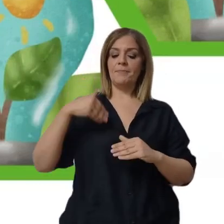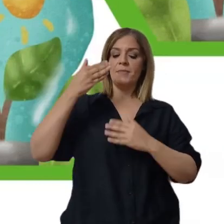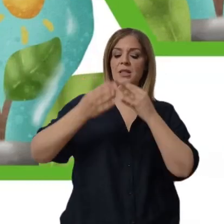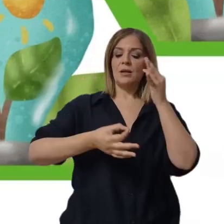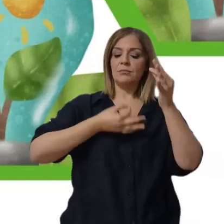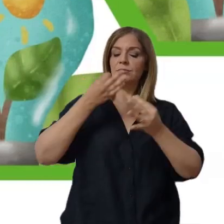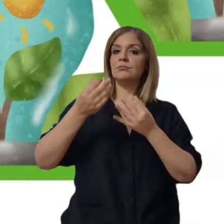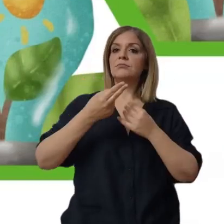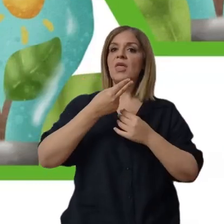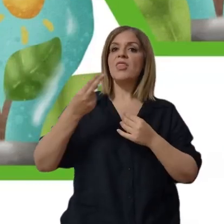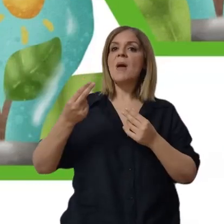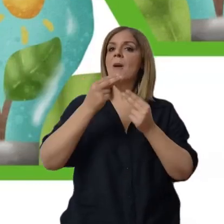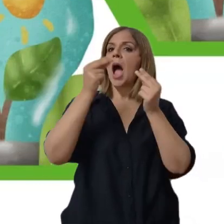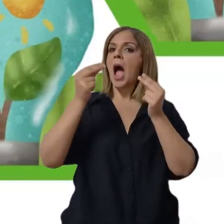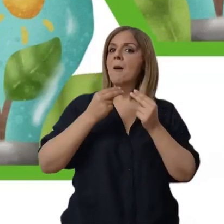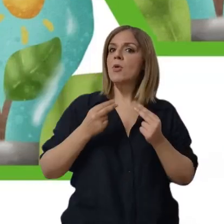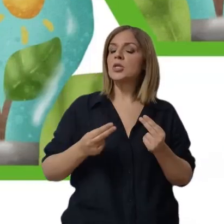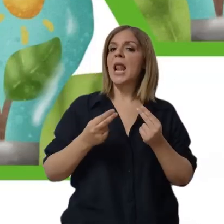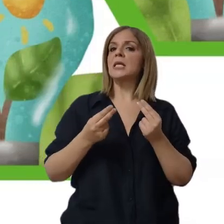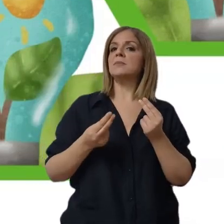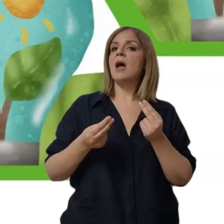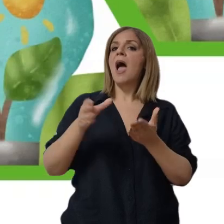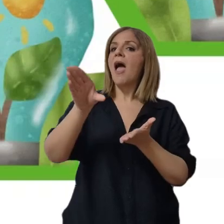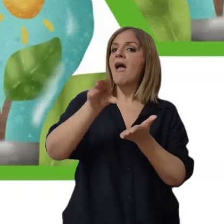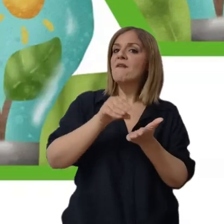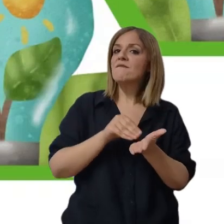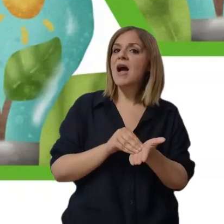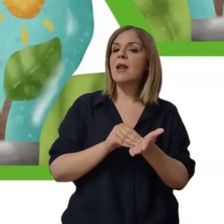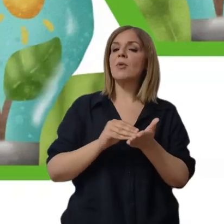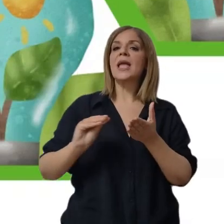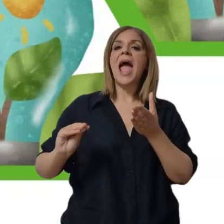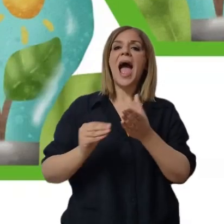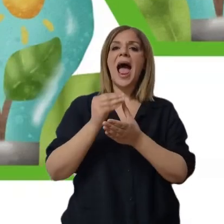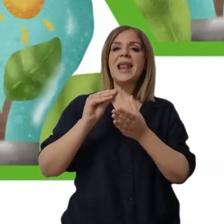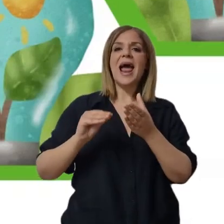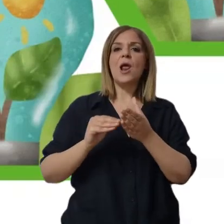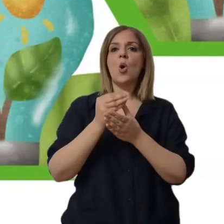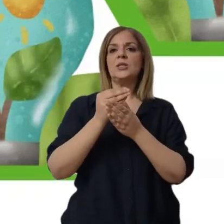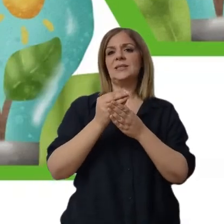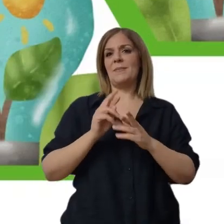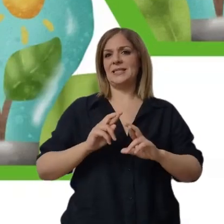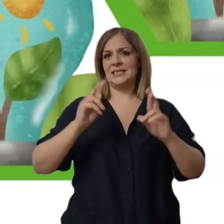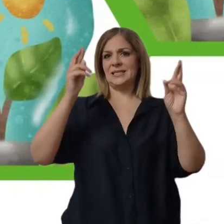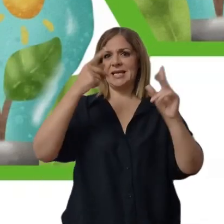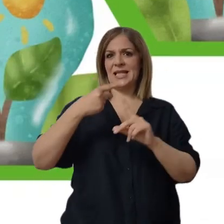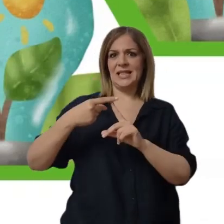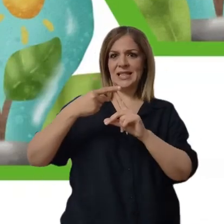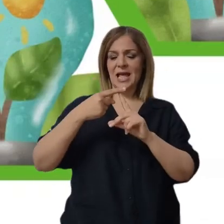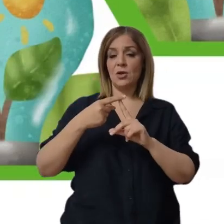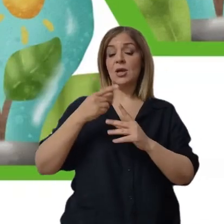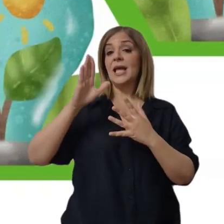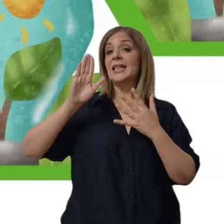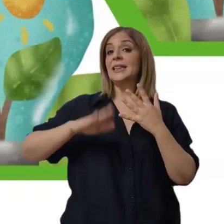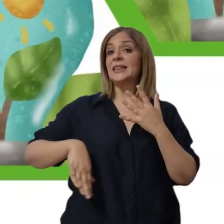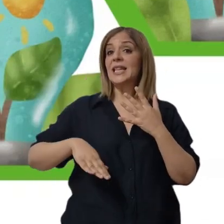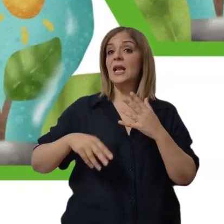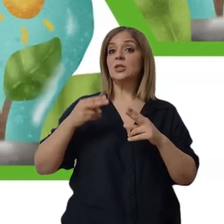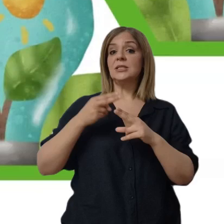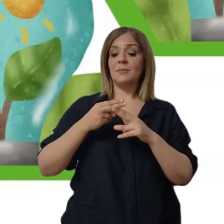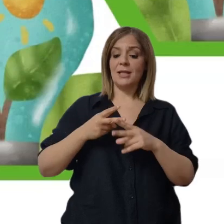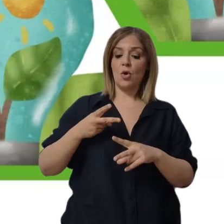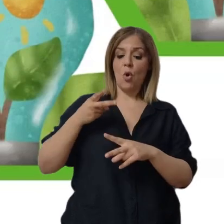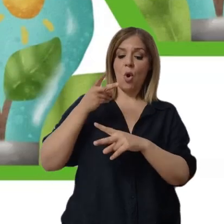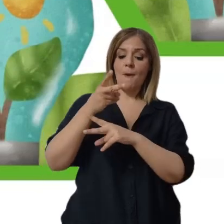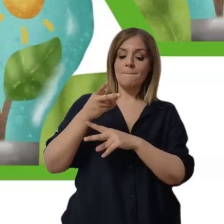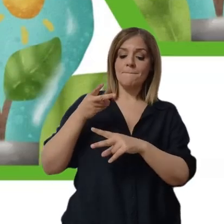will talk about efficiency and impact of renewable energy technologies. And last but not least,